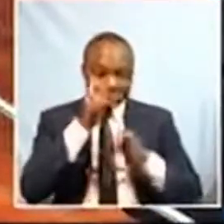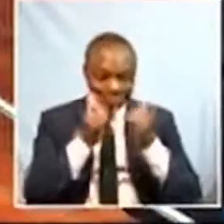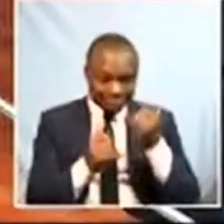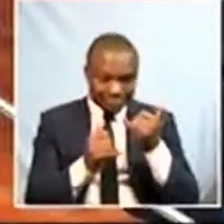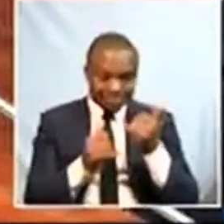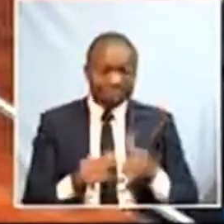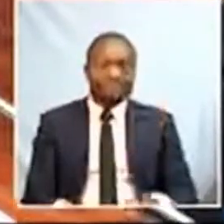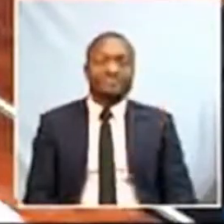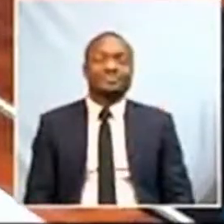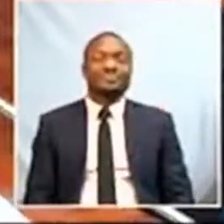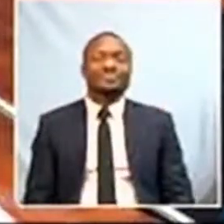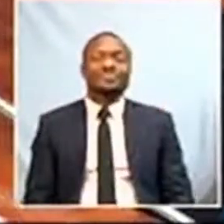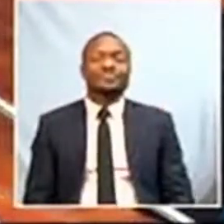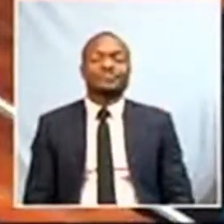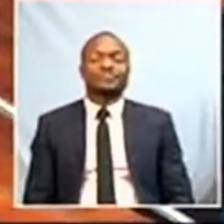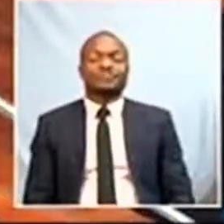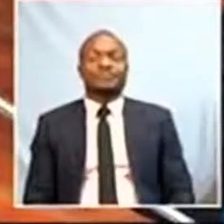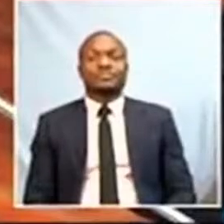completed.